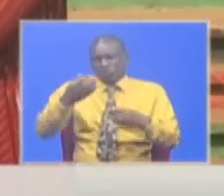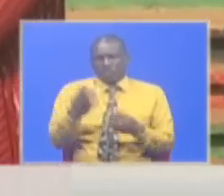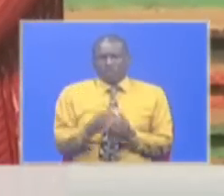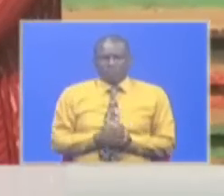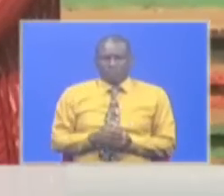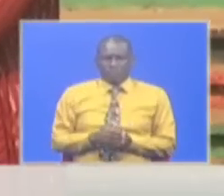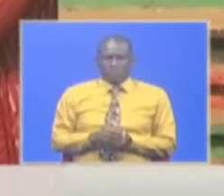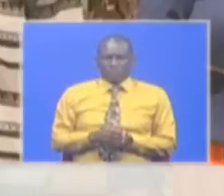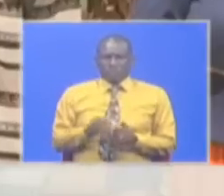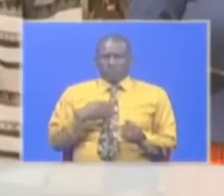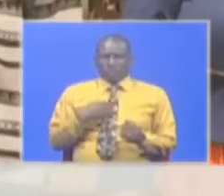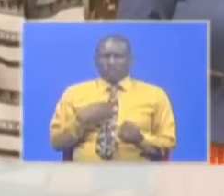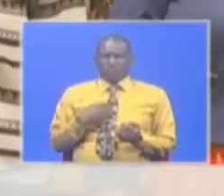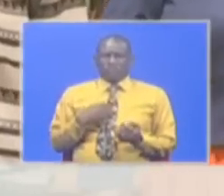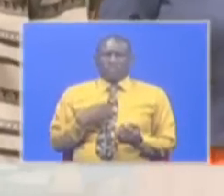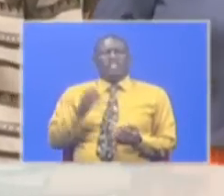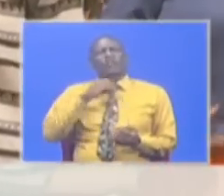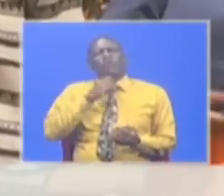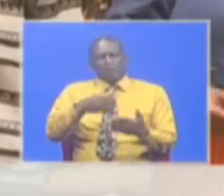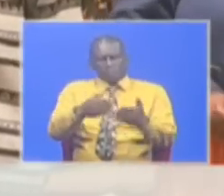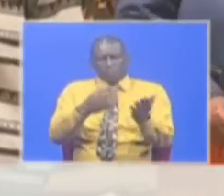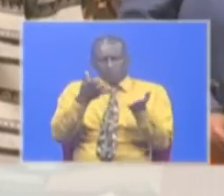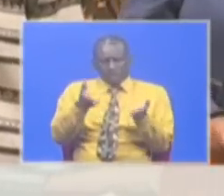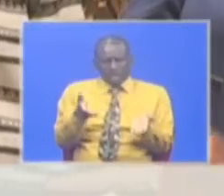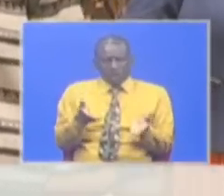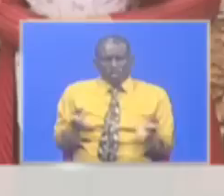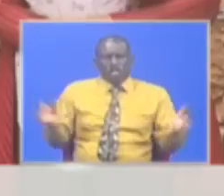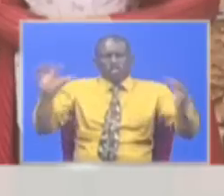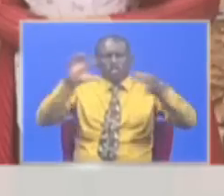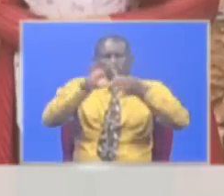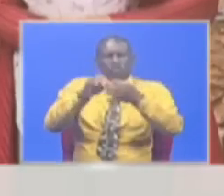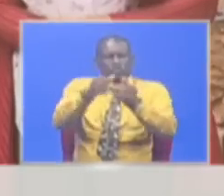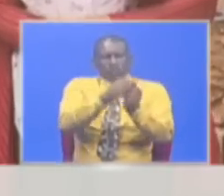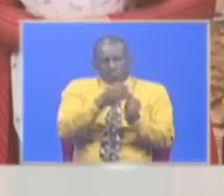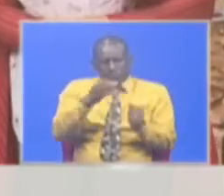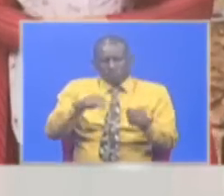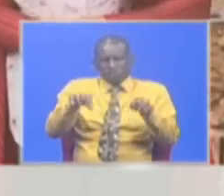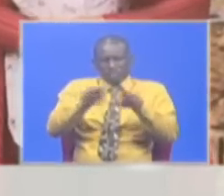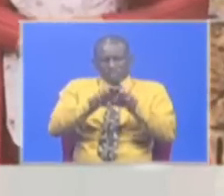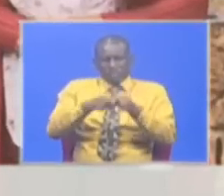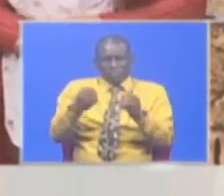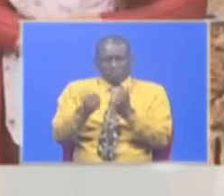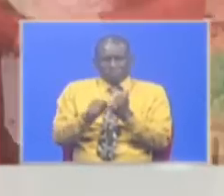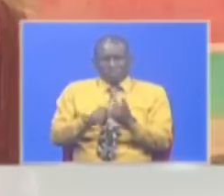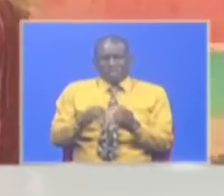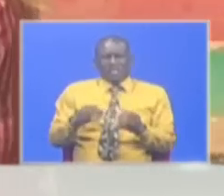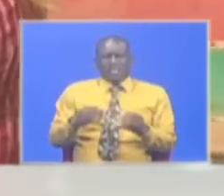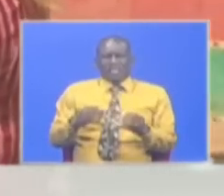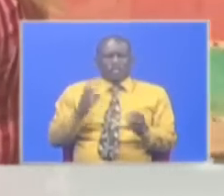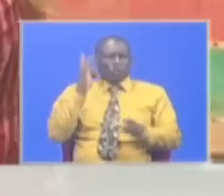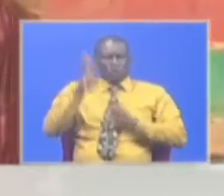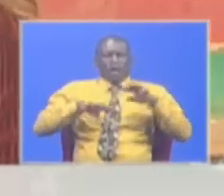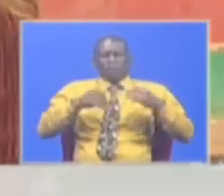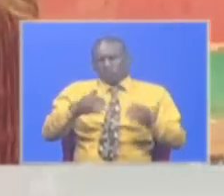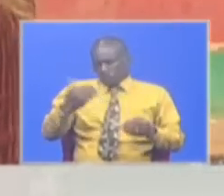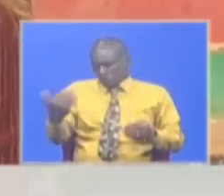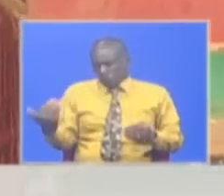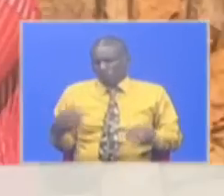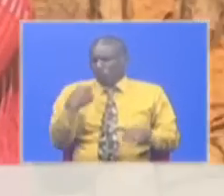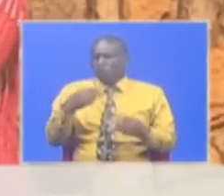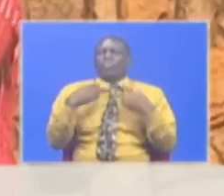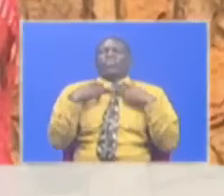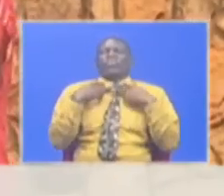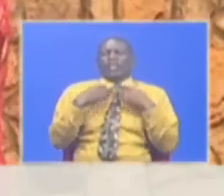There were strangers before. Now they are bound by a common bond, the anxiety over the fate of their kin stuck in Wuhan, China.